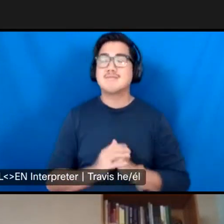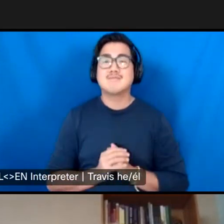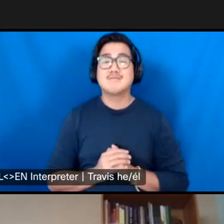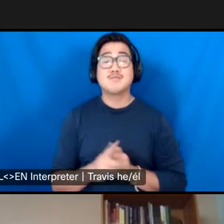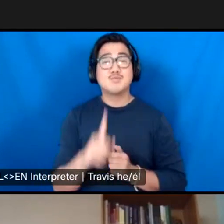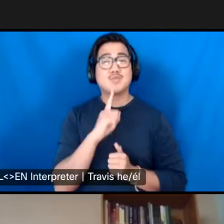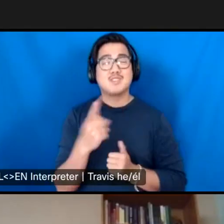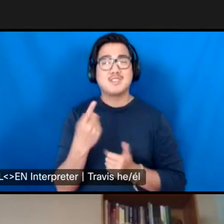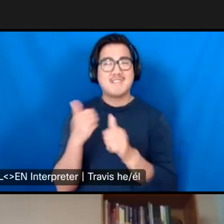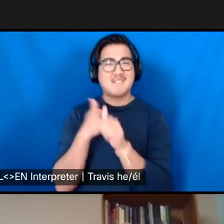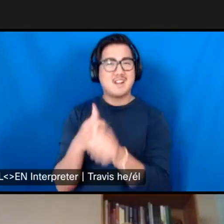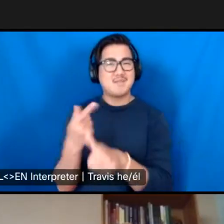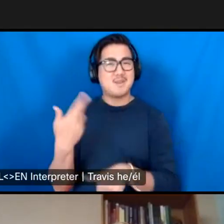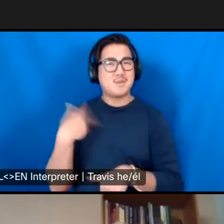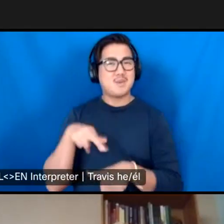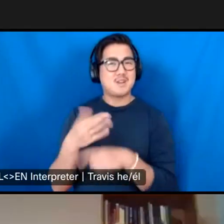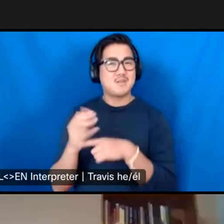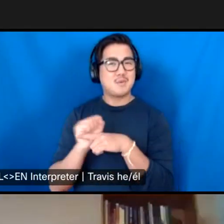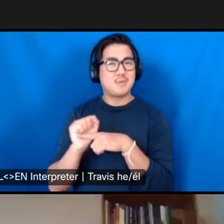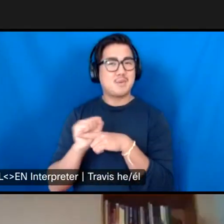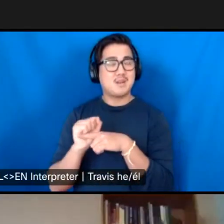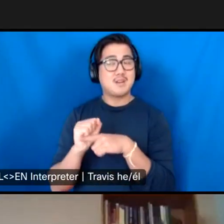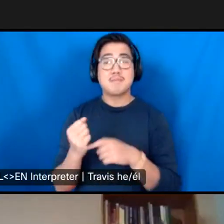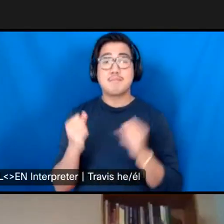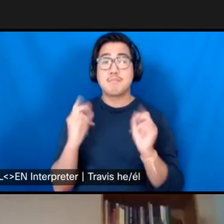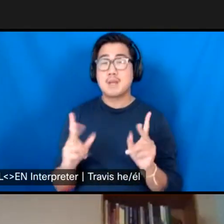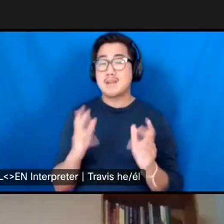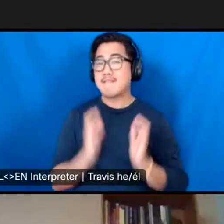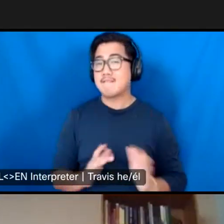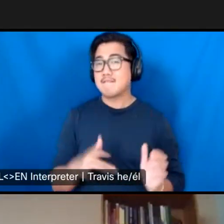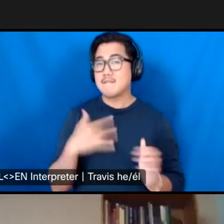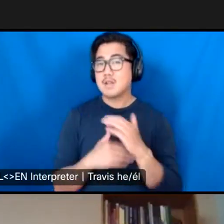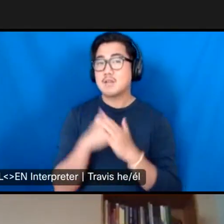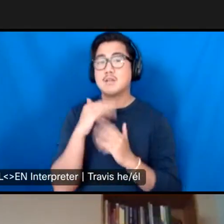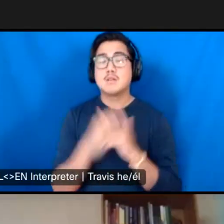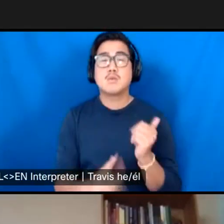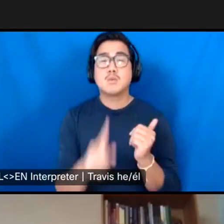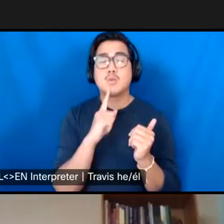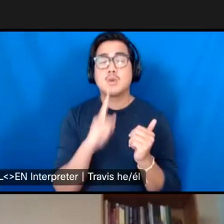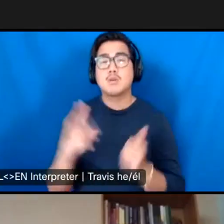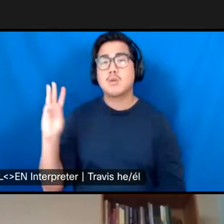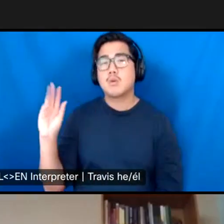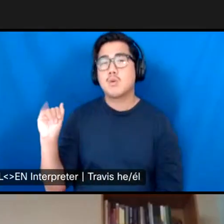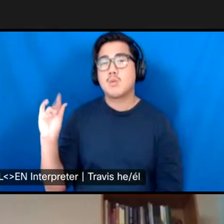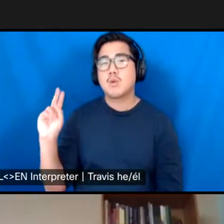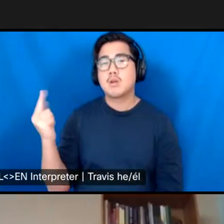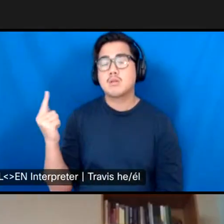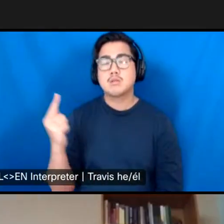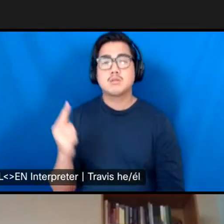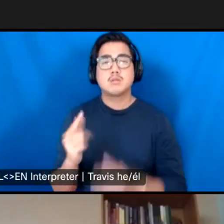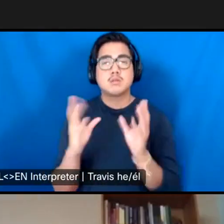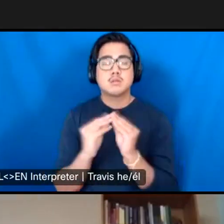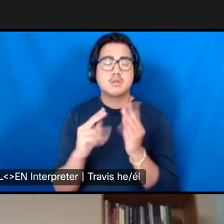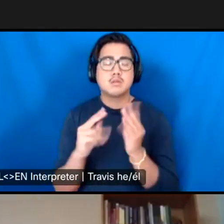practice and that clients feel that is very cathartic is actually wailing sessions. Being able to